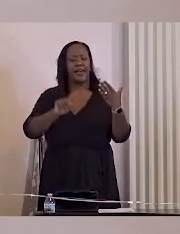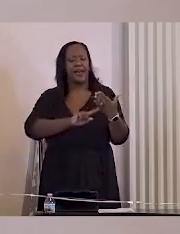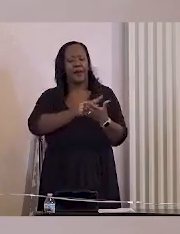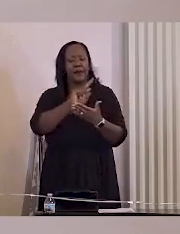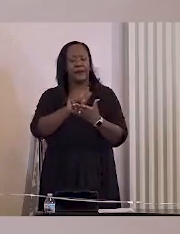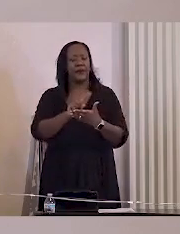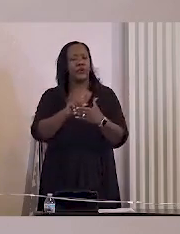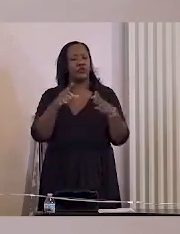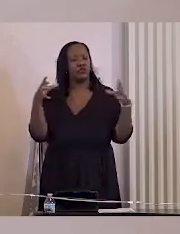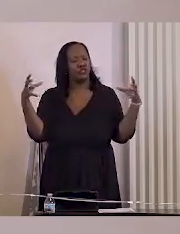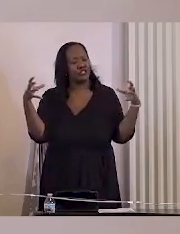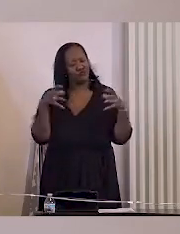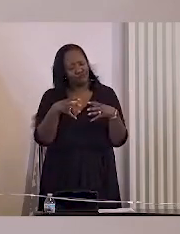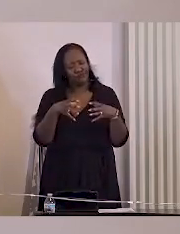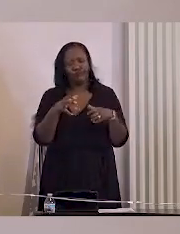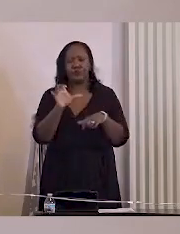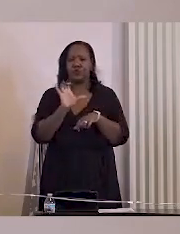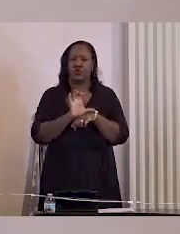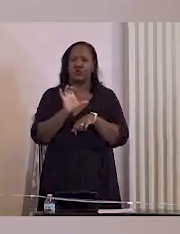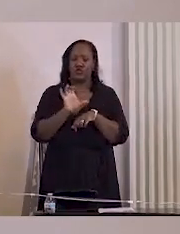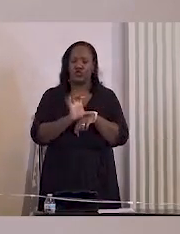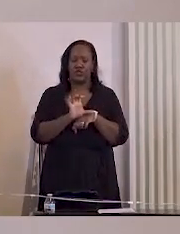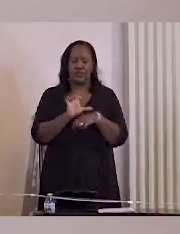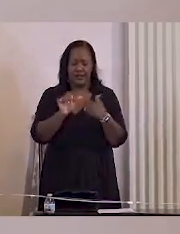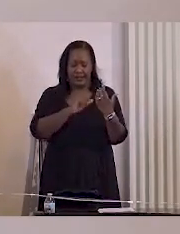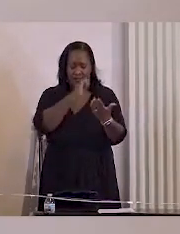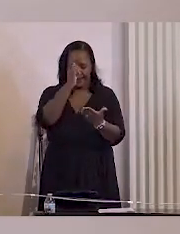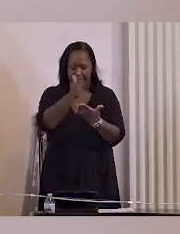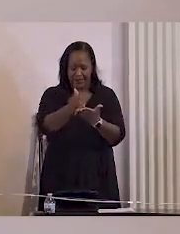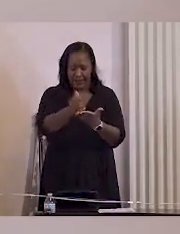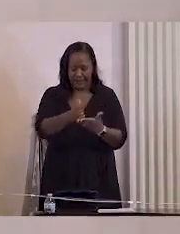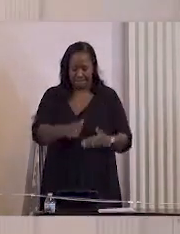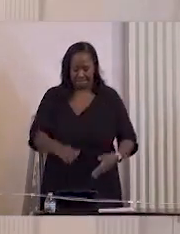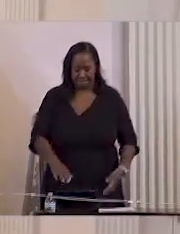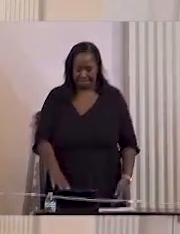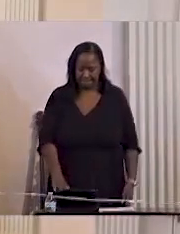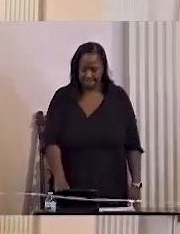church. Amen.